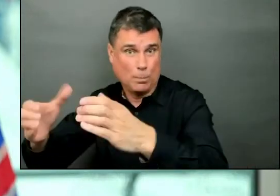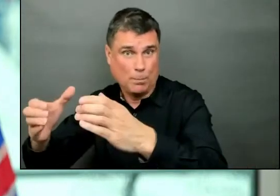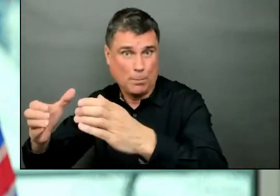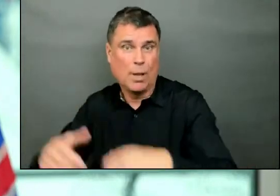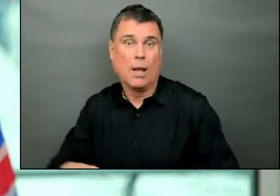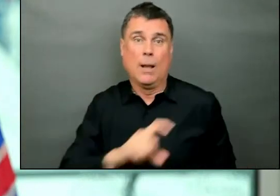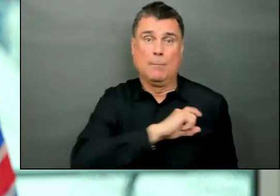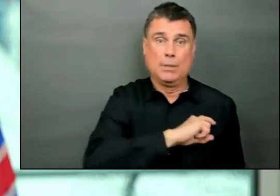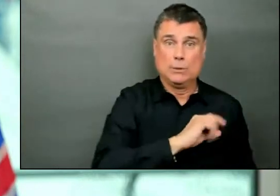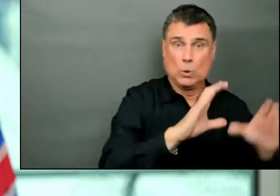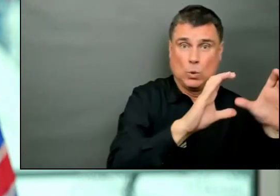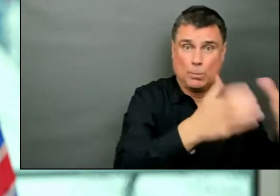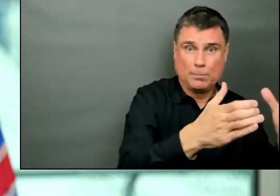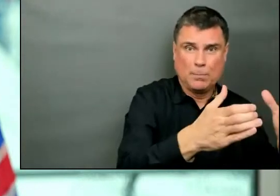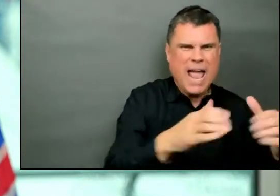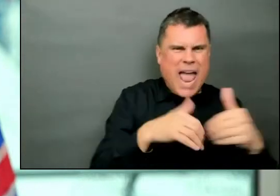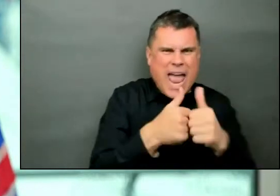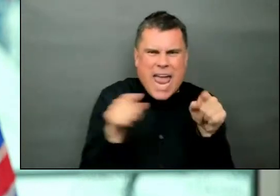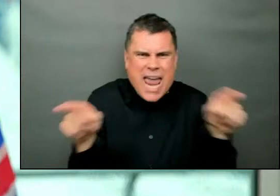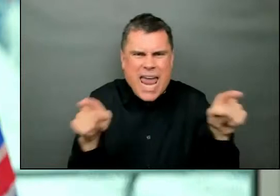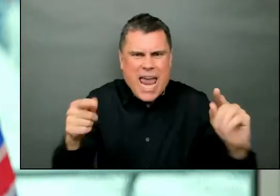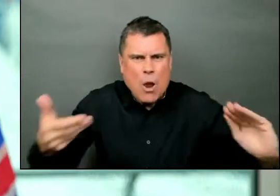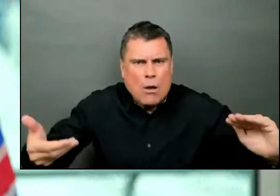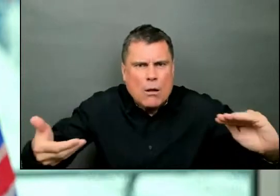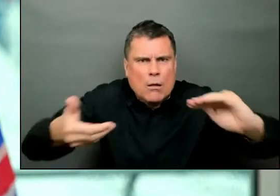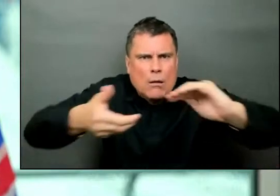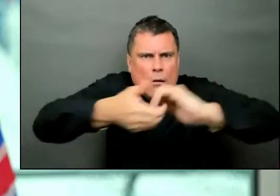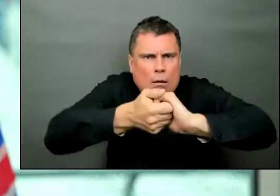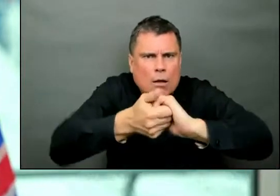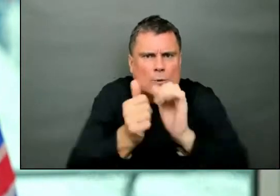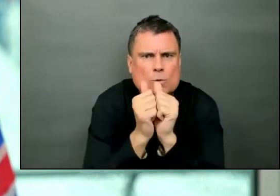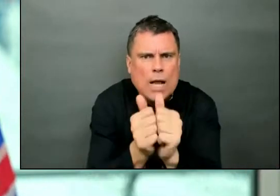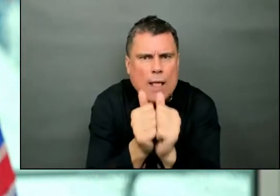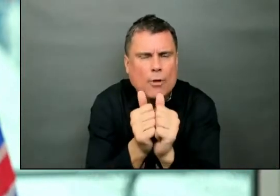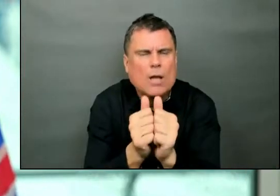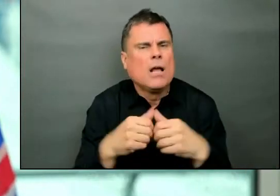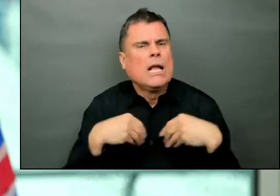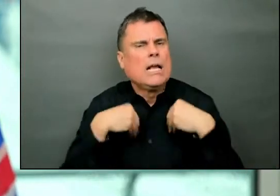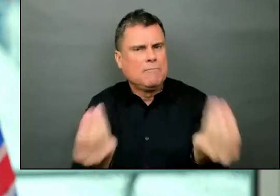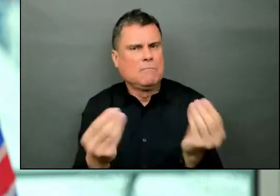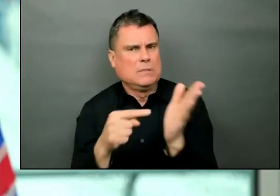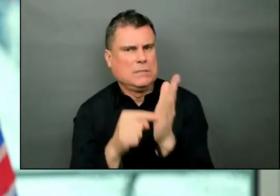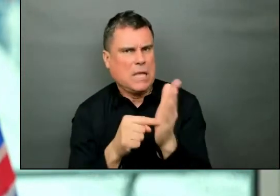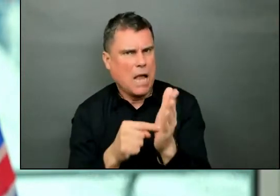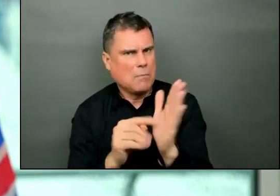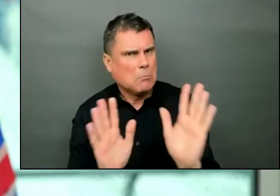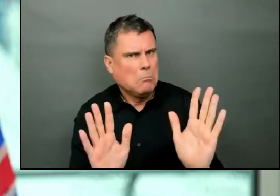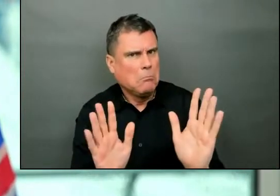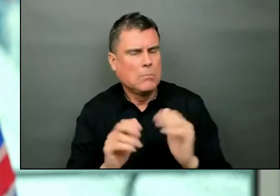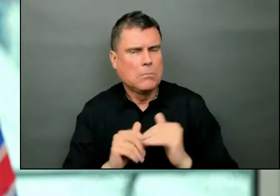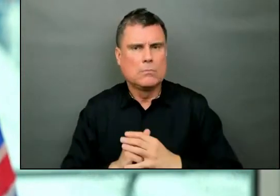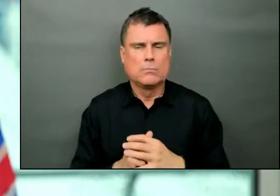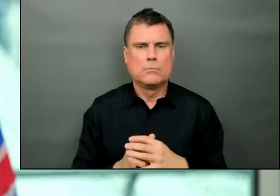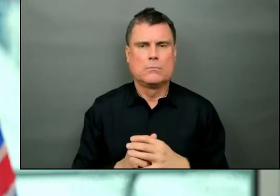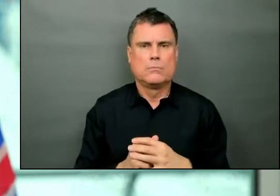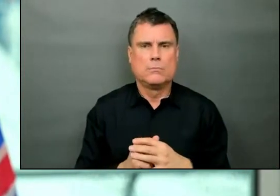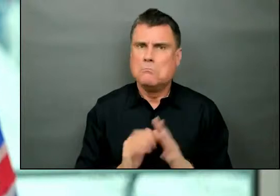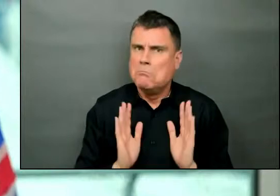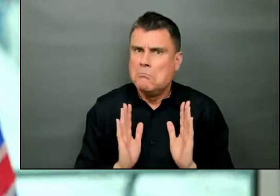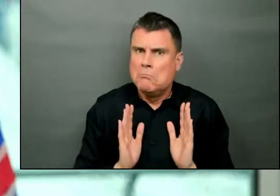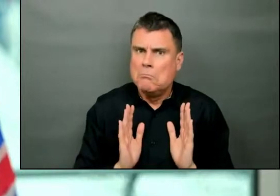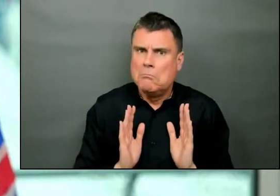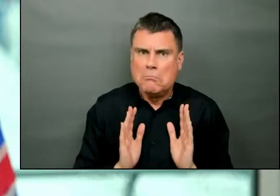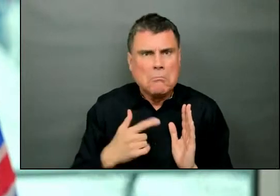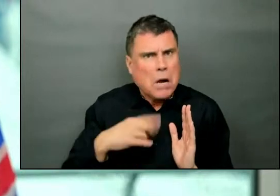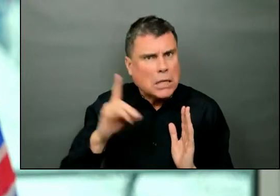the front lines have been working together. And I provided some examples that showed that